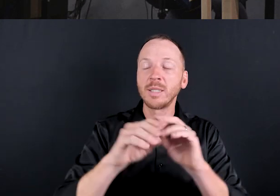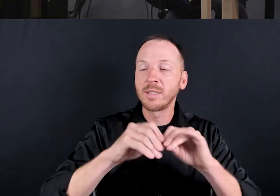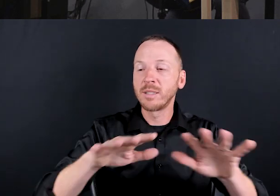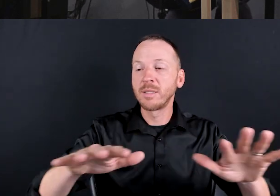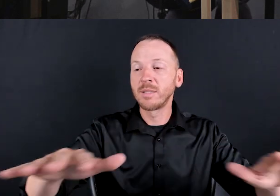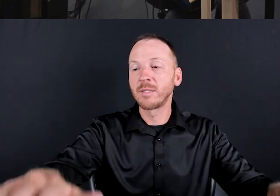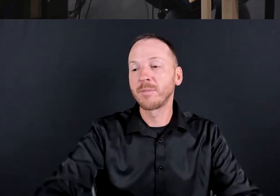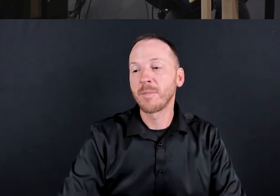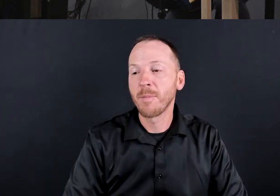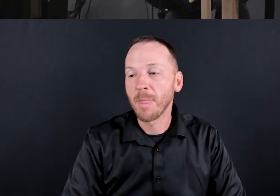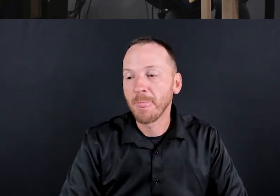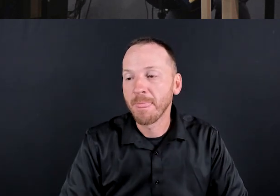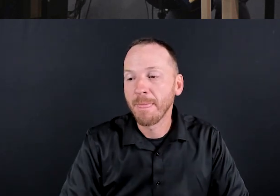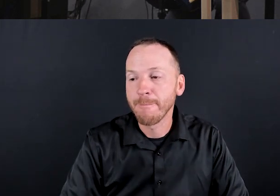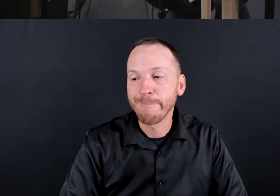witnesses.